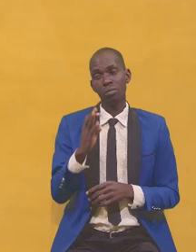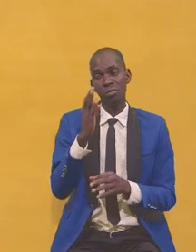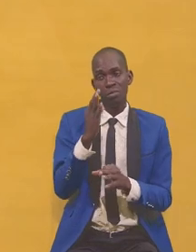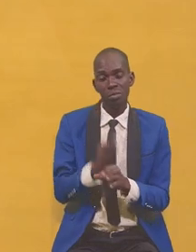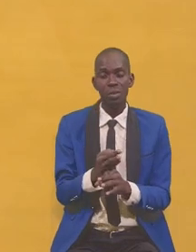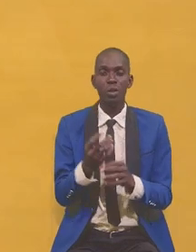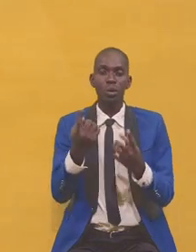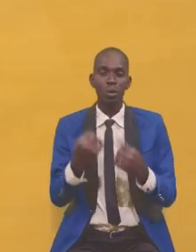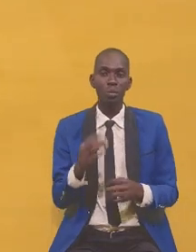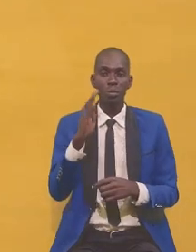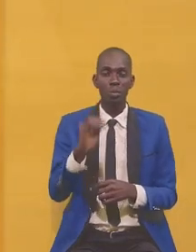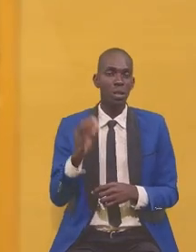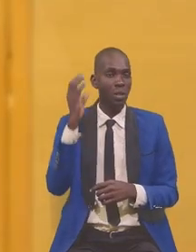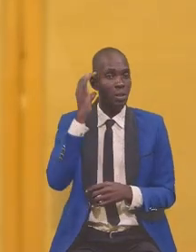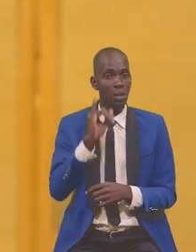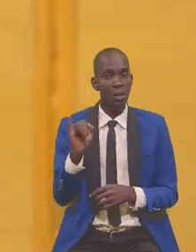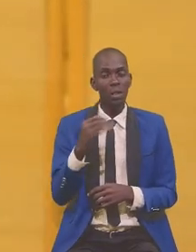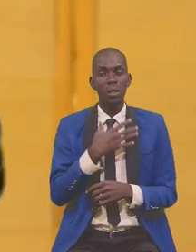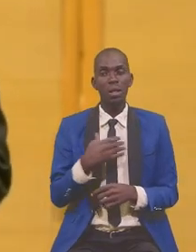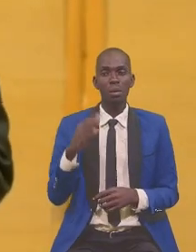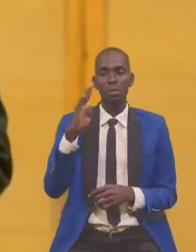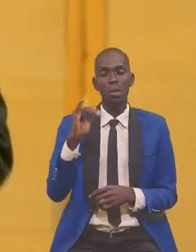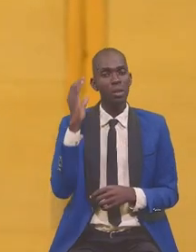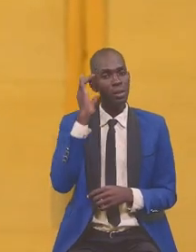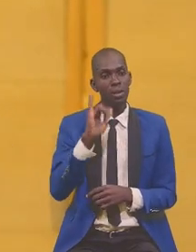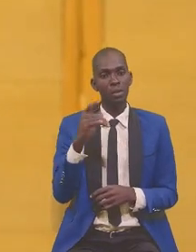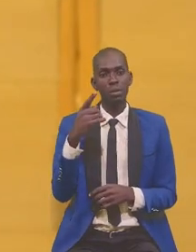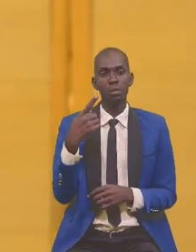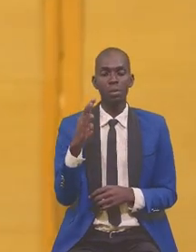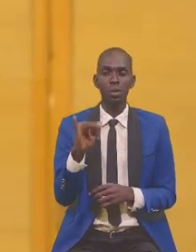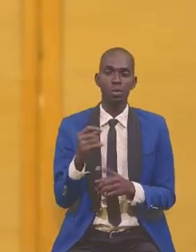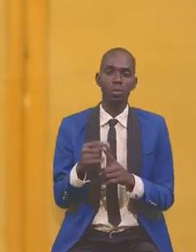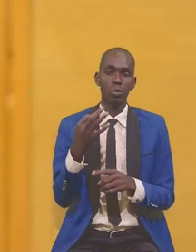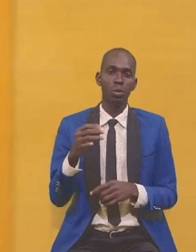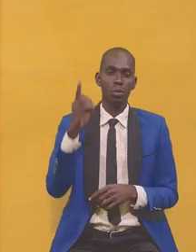by hearing, and hearing by the word of God. In